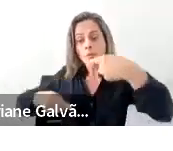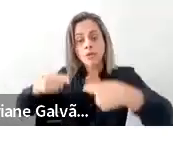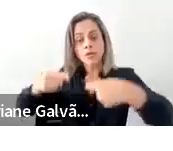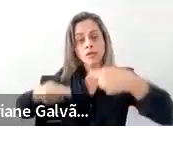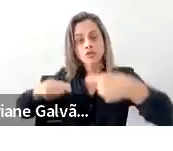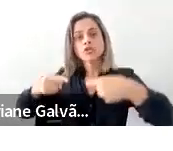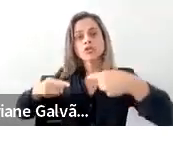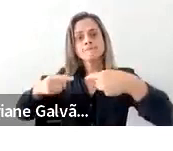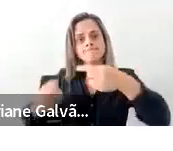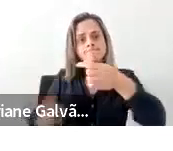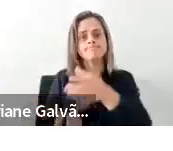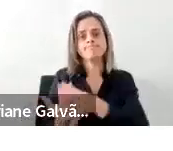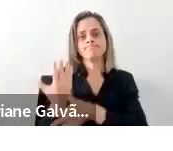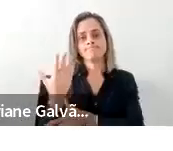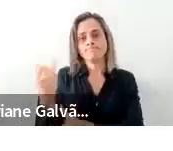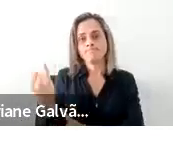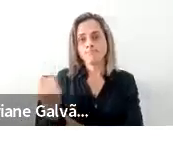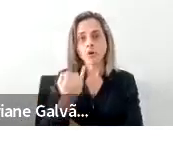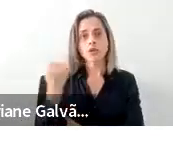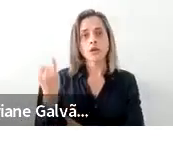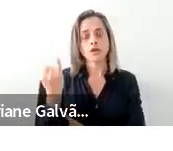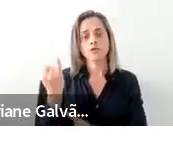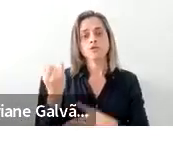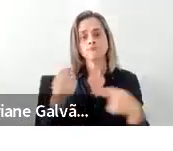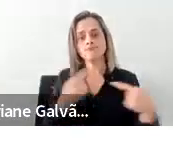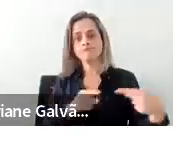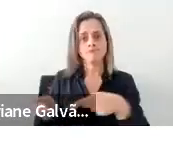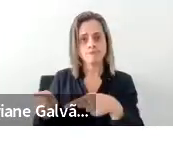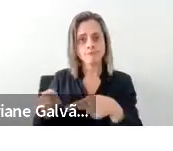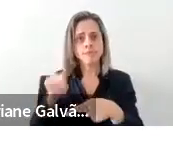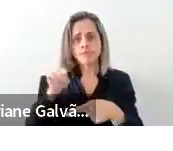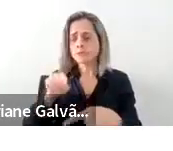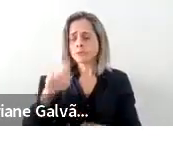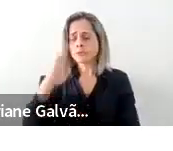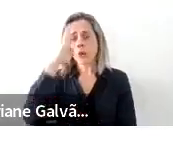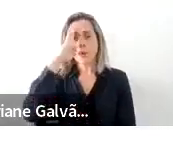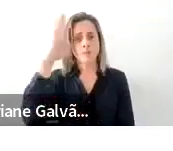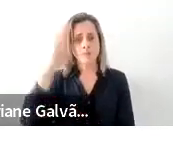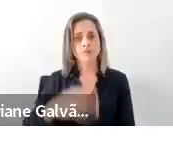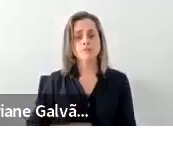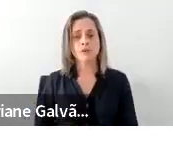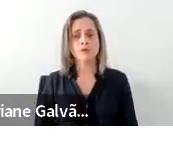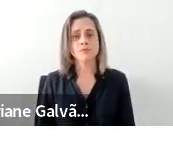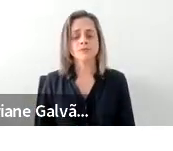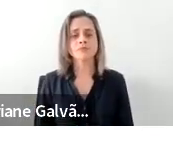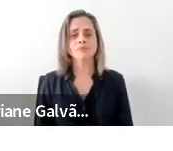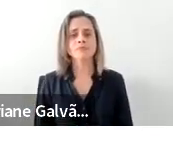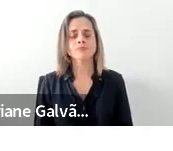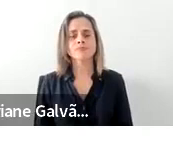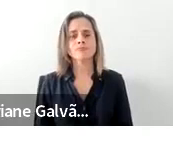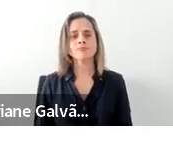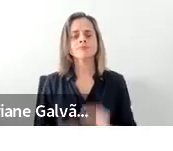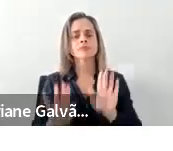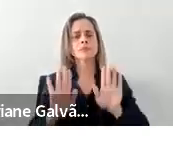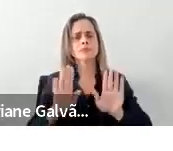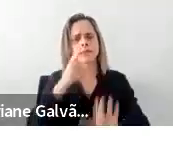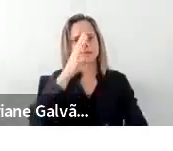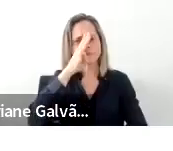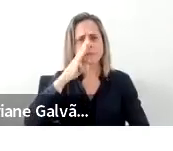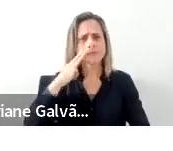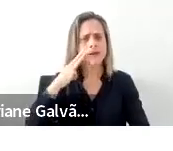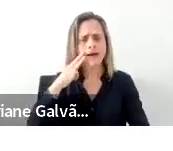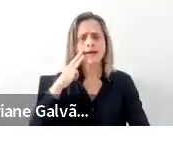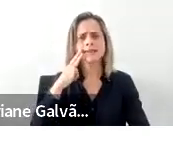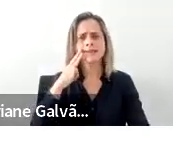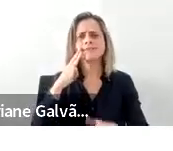particular contribution. But what is Marx trying to do in Capital with this?